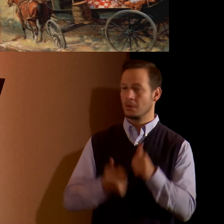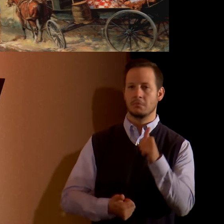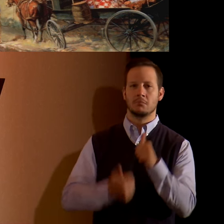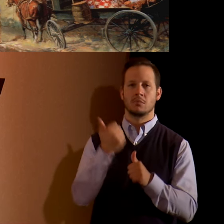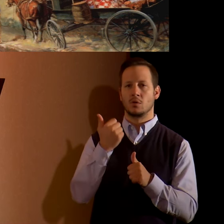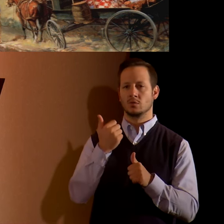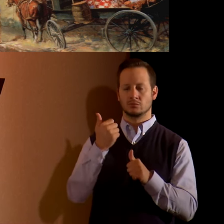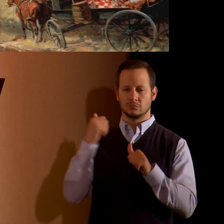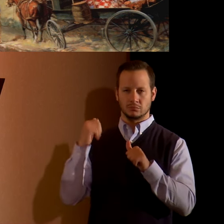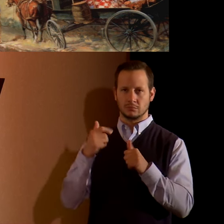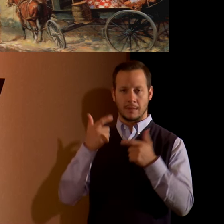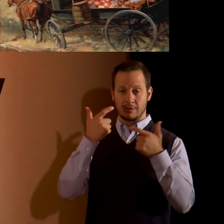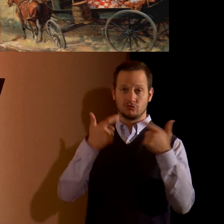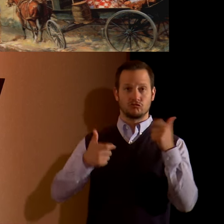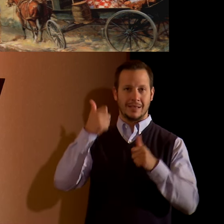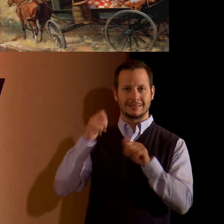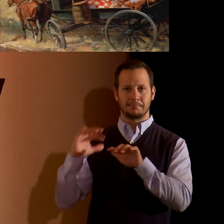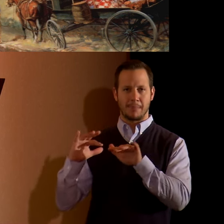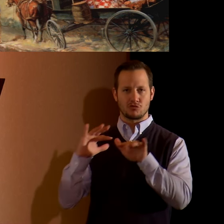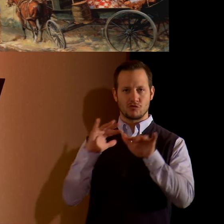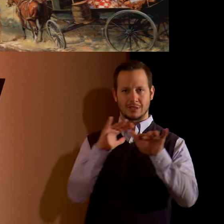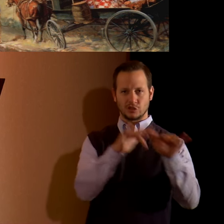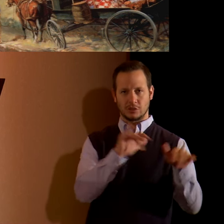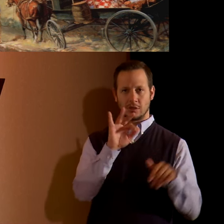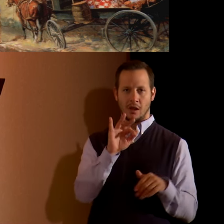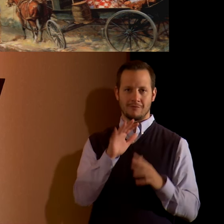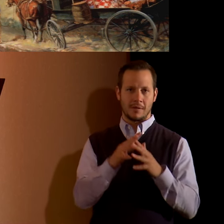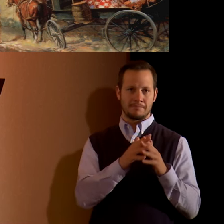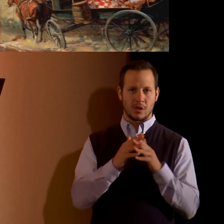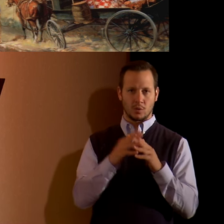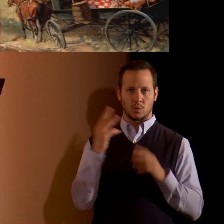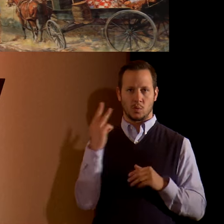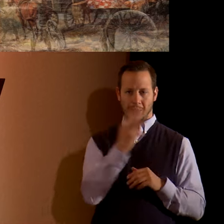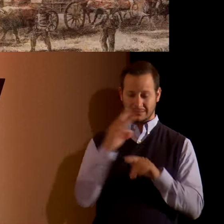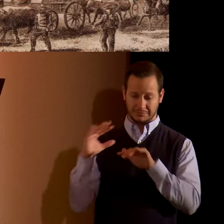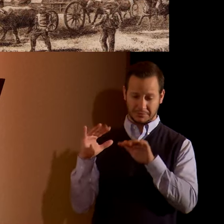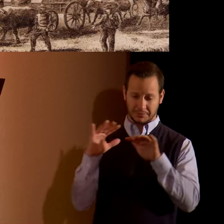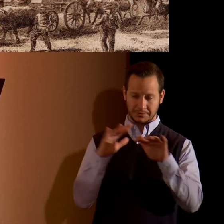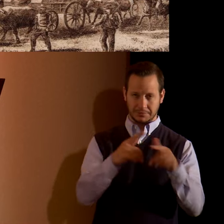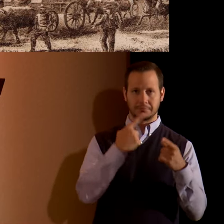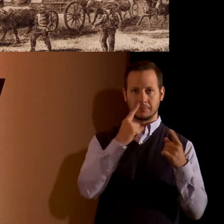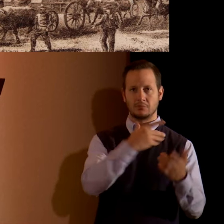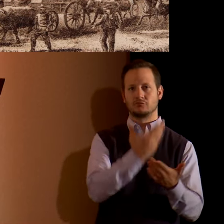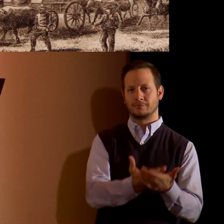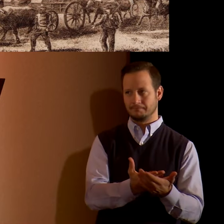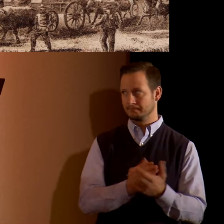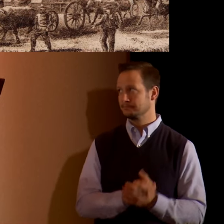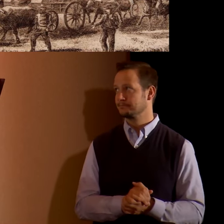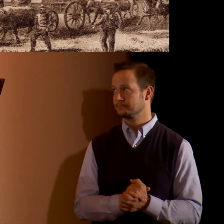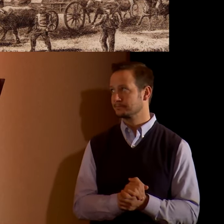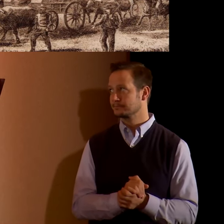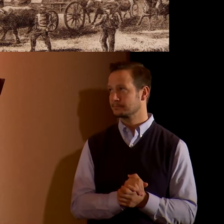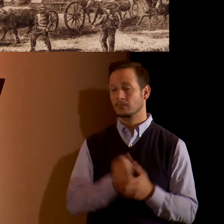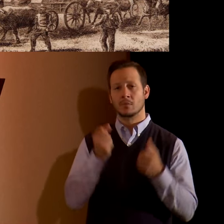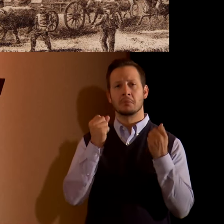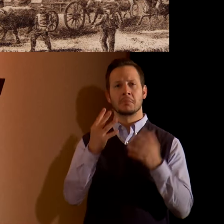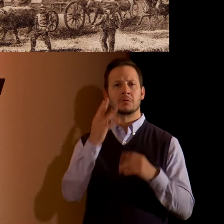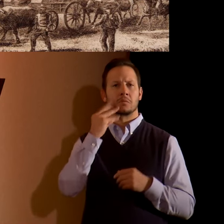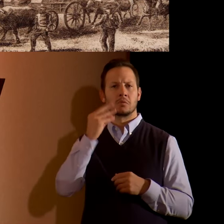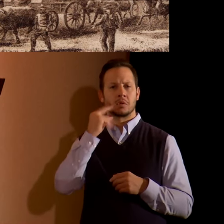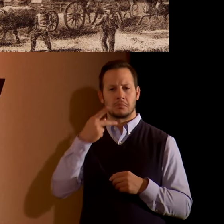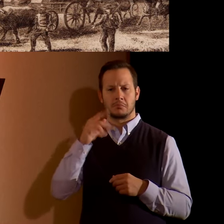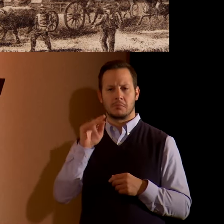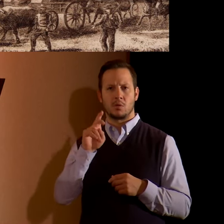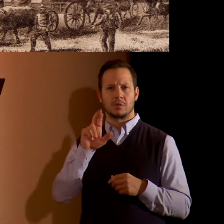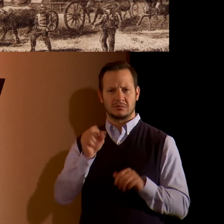extraordinary migrations in the history of the American West drew to a close. Many Mormon pioneers had